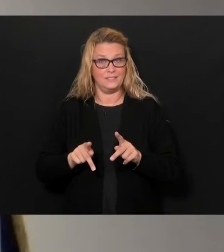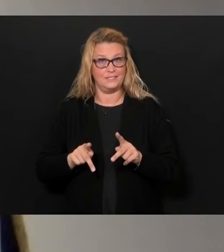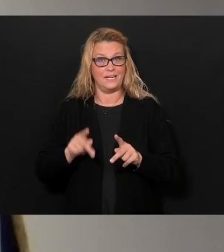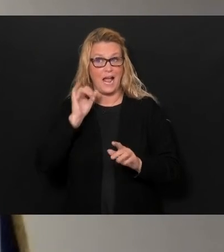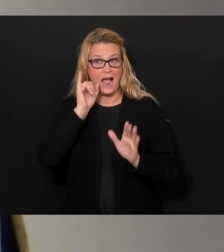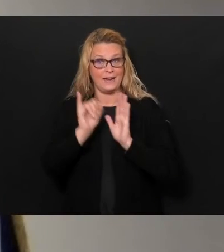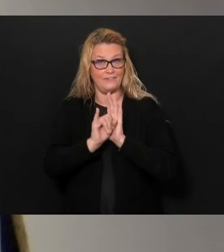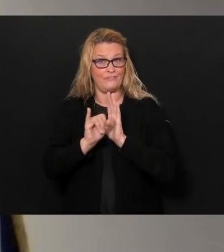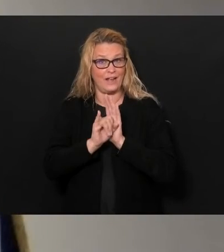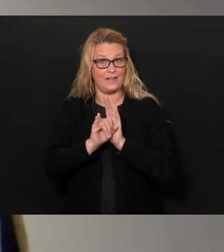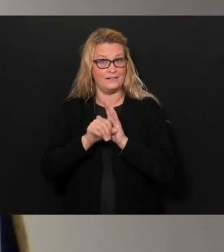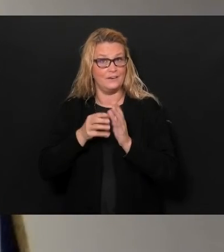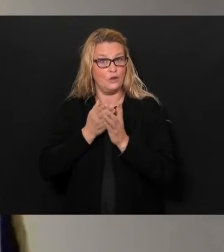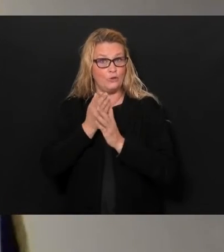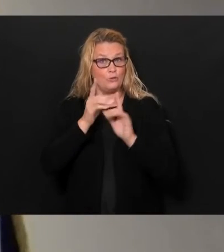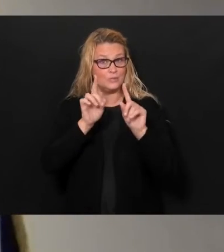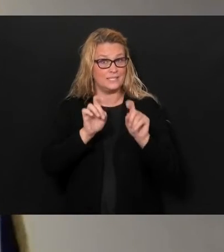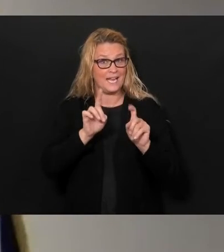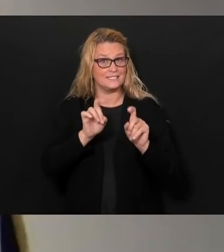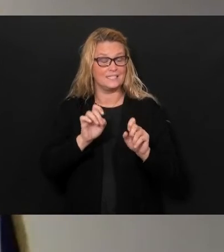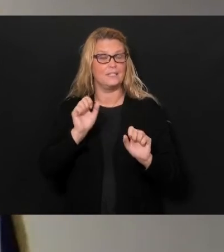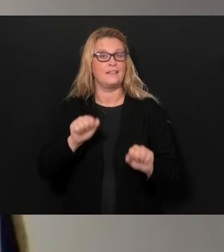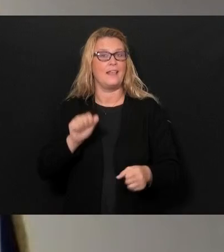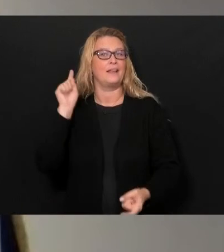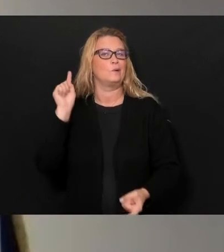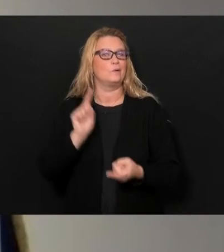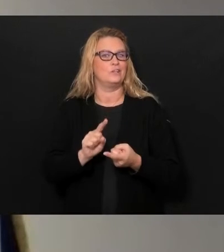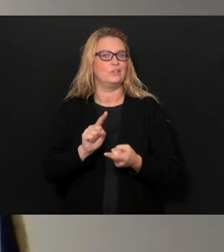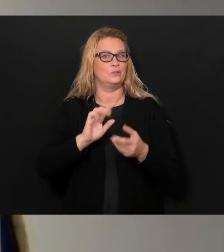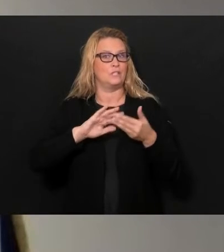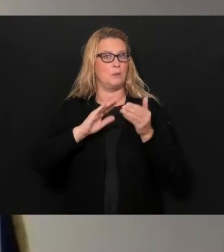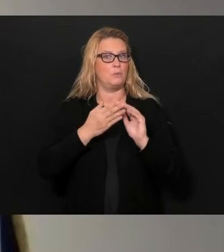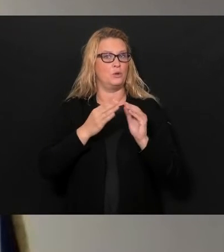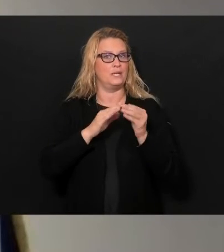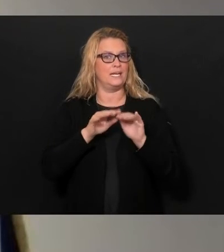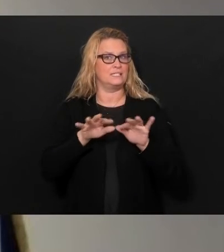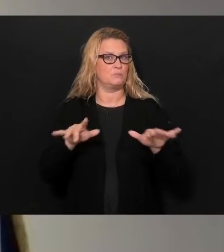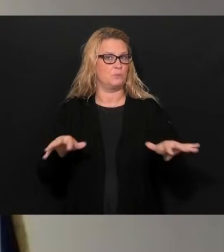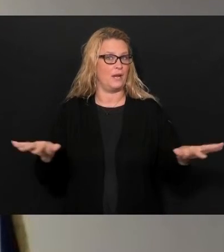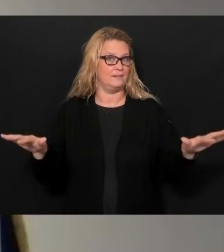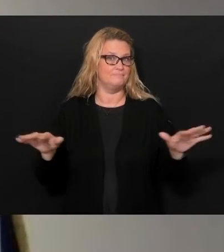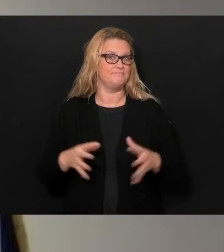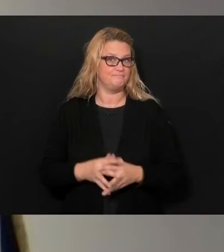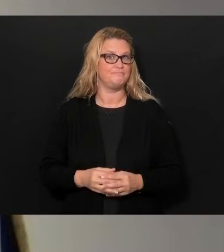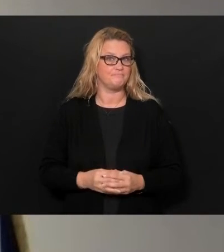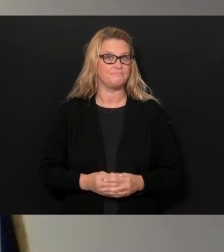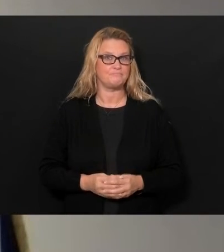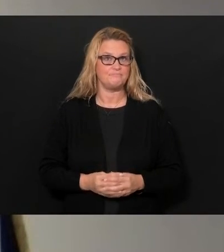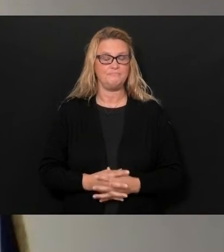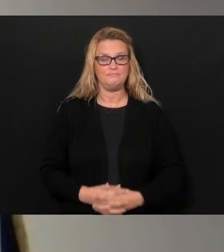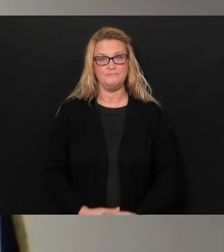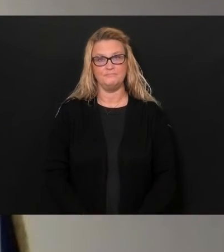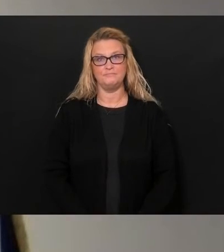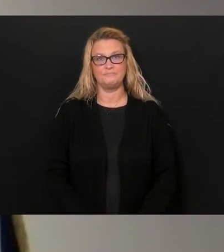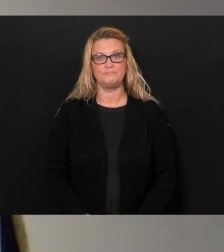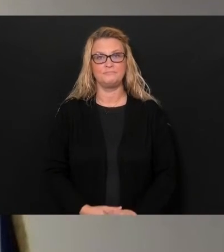through testing reduces community spread if we get those individuals to those individuals